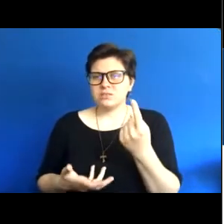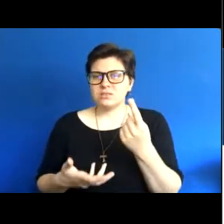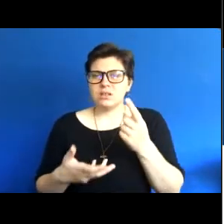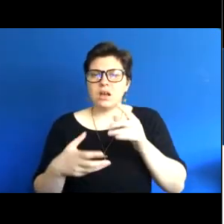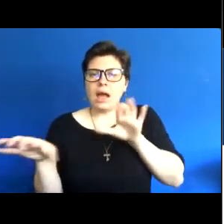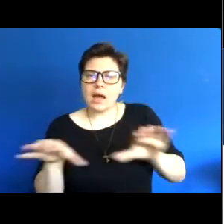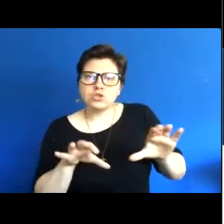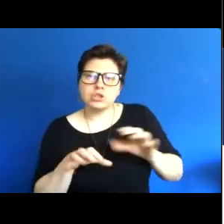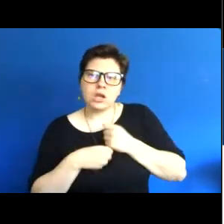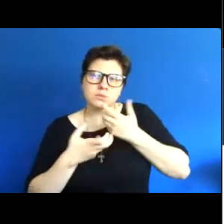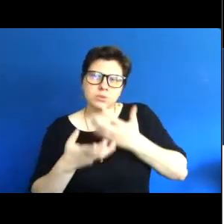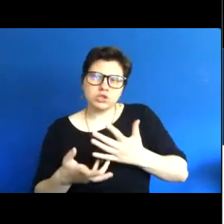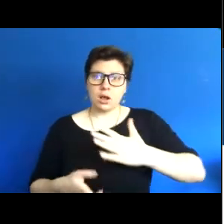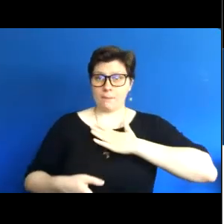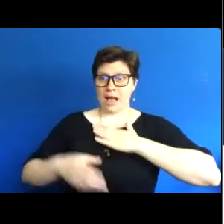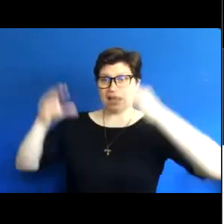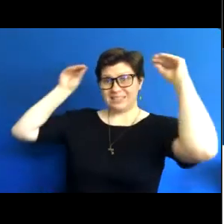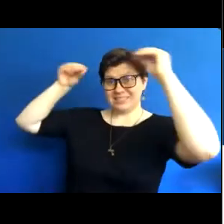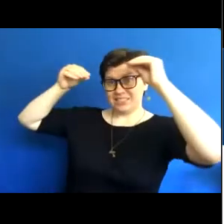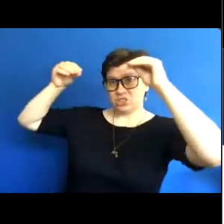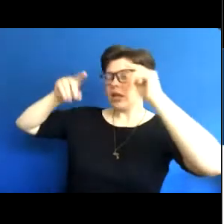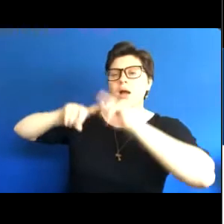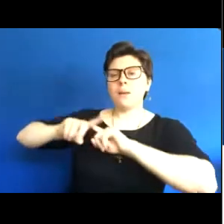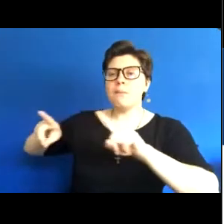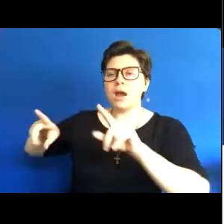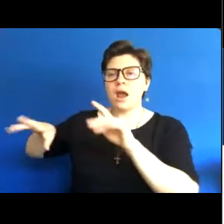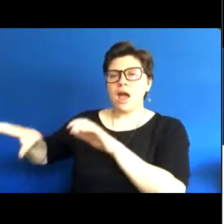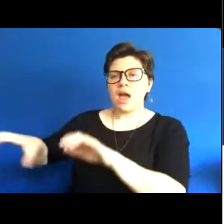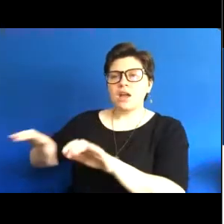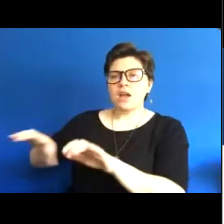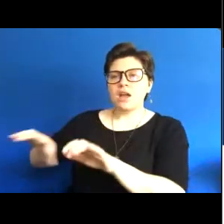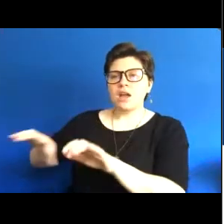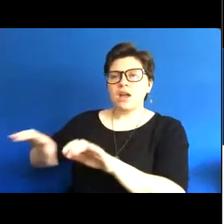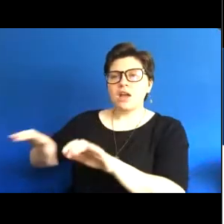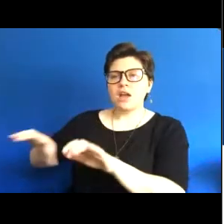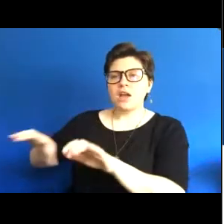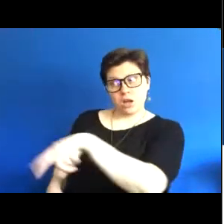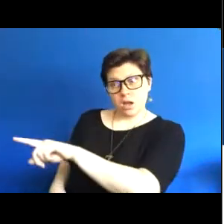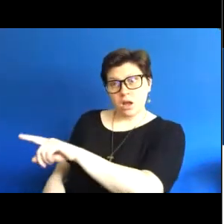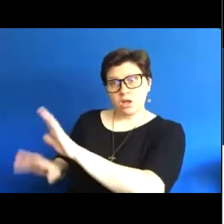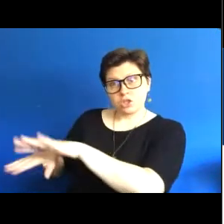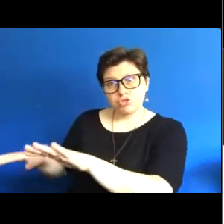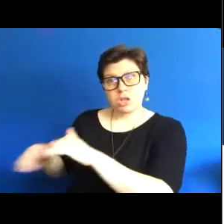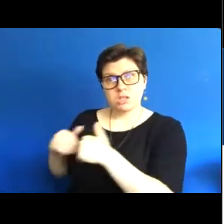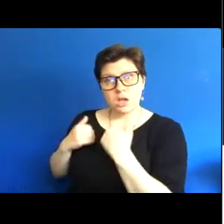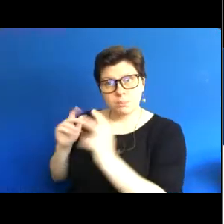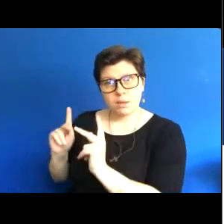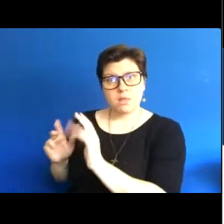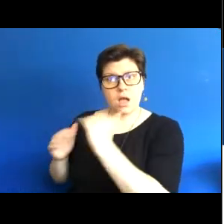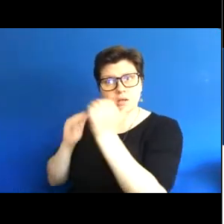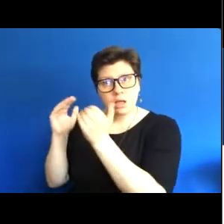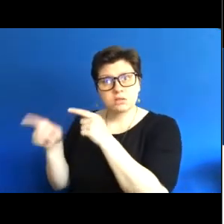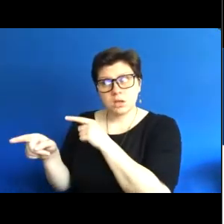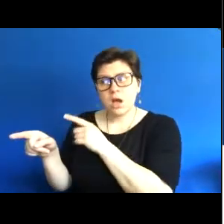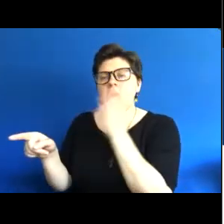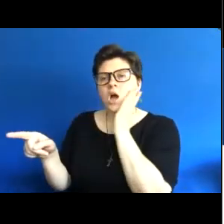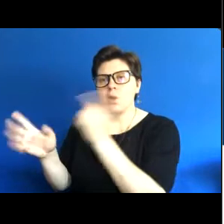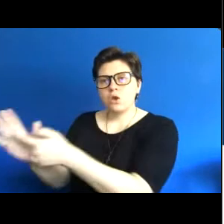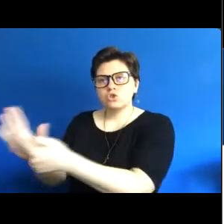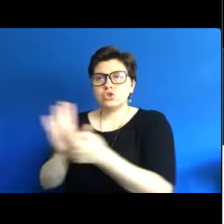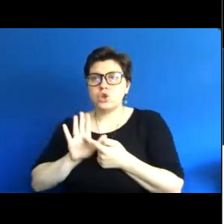of teaching, but also the action and expression with which our children, our young people, and our adults are going to show